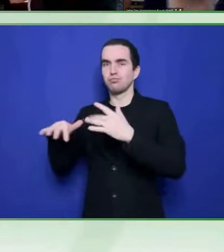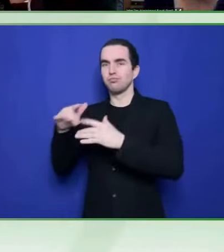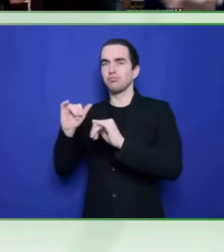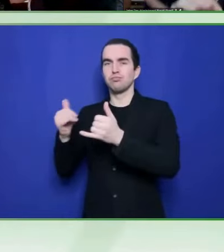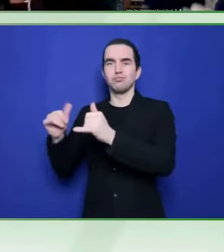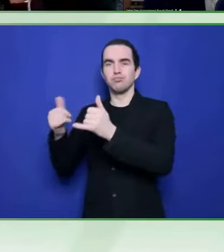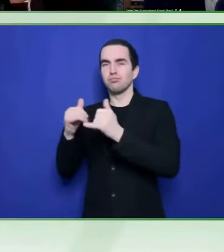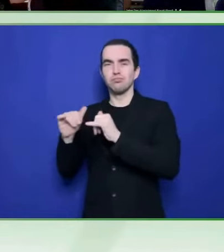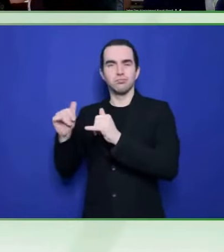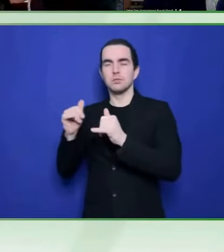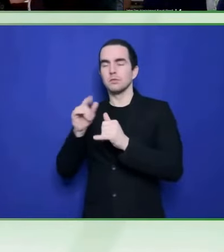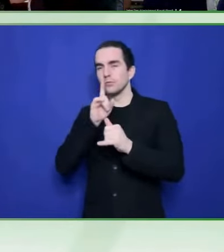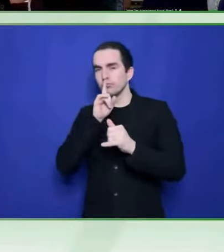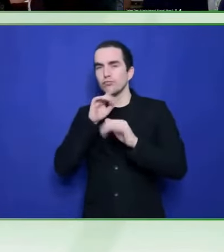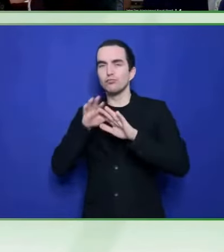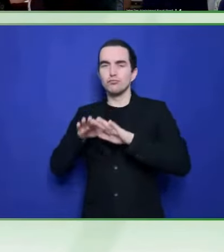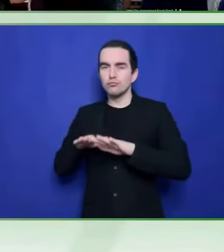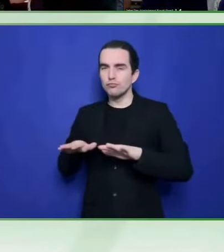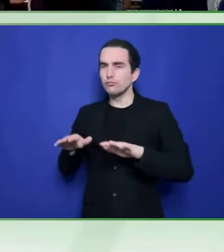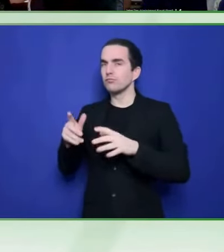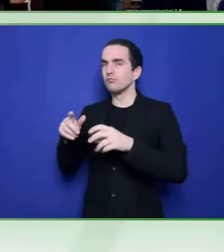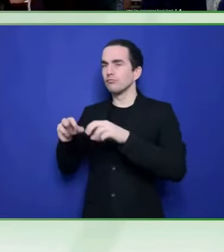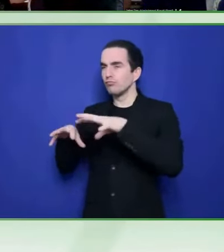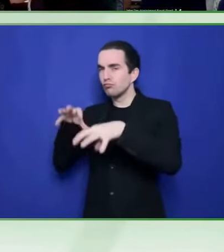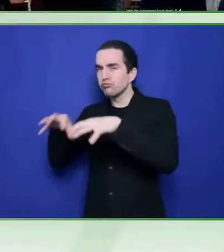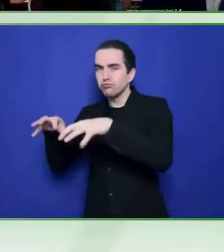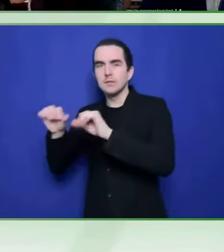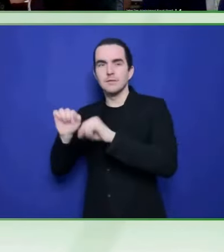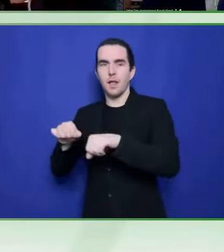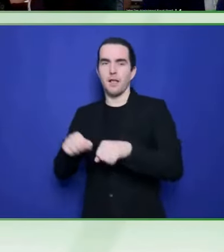The adult changing unite inside the accessible toilet.